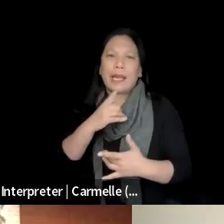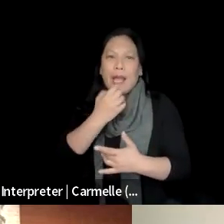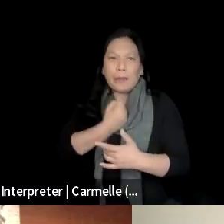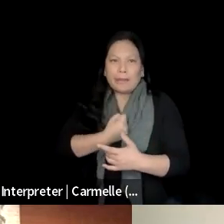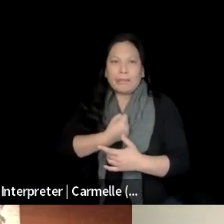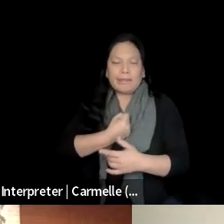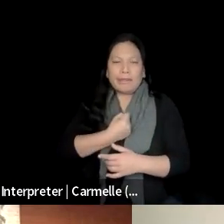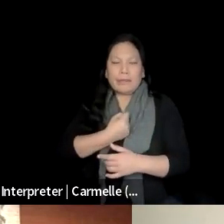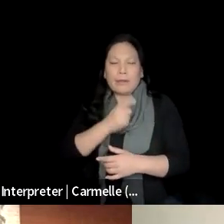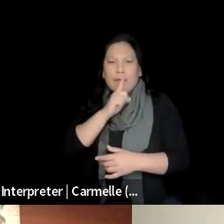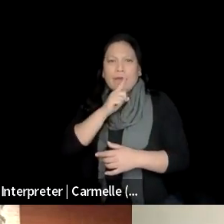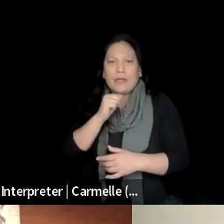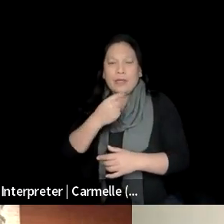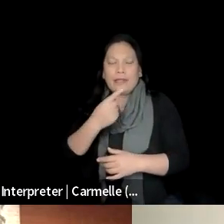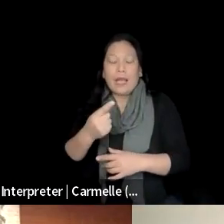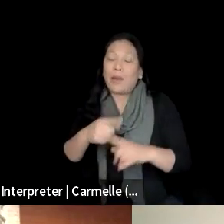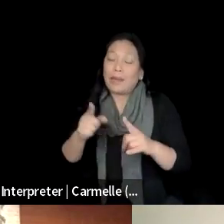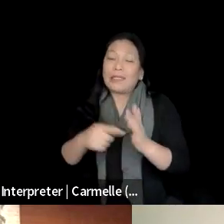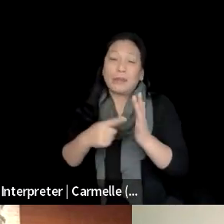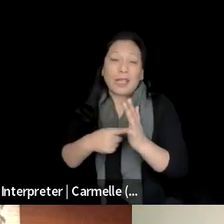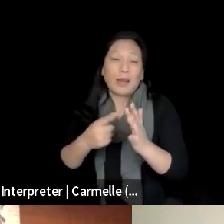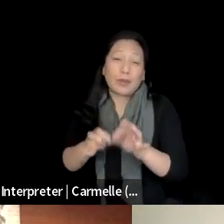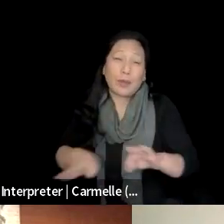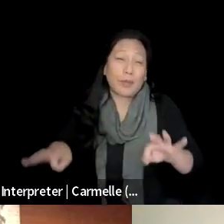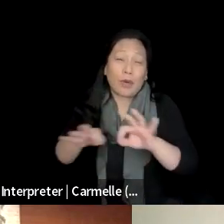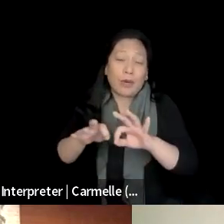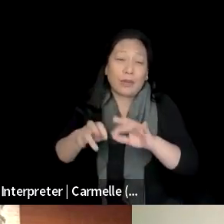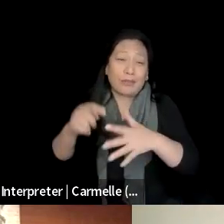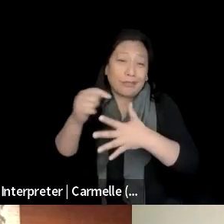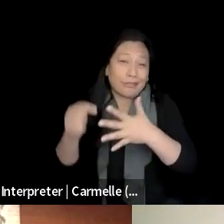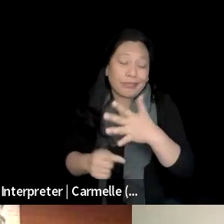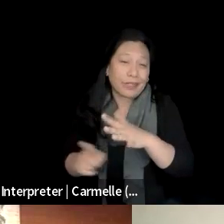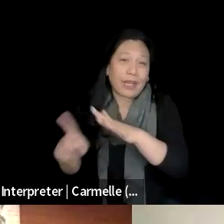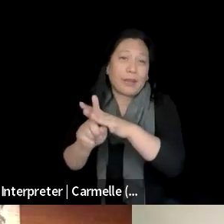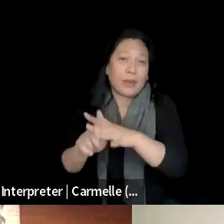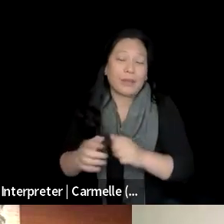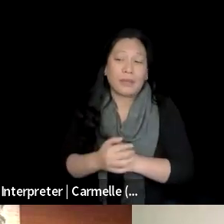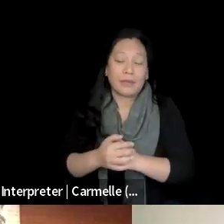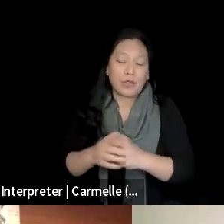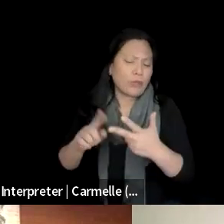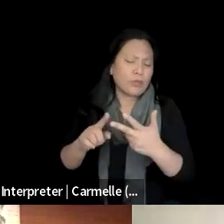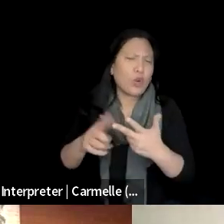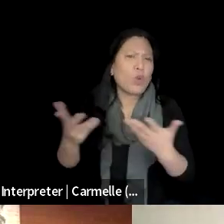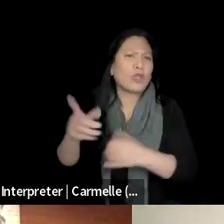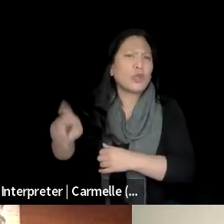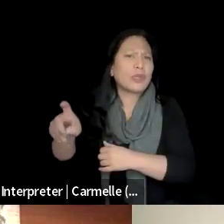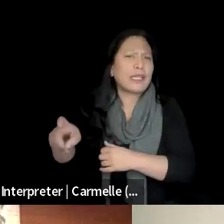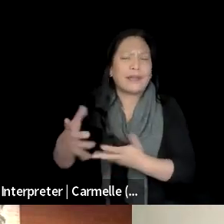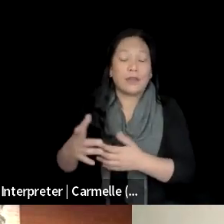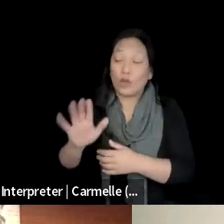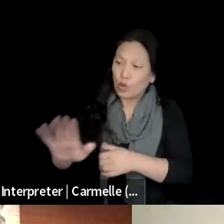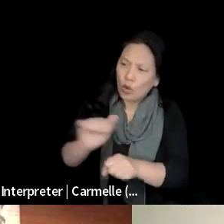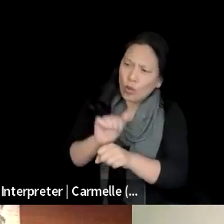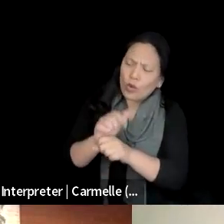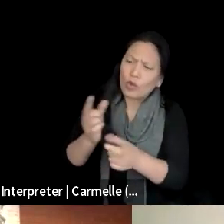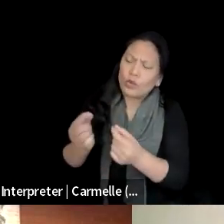something really pertinent comes up. But what do you need is like, yeah, what do you need to do your job? Do you need the room open half an hour before to